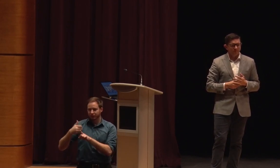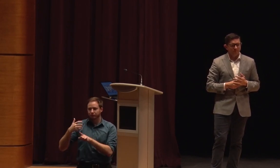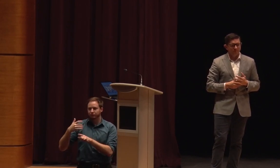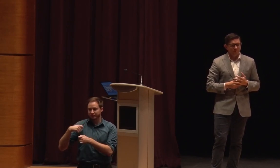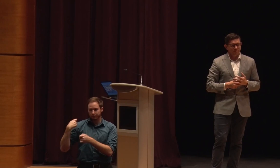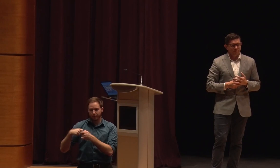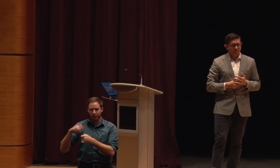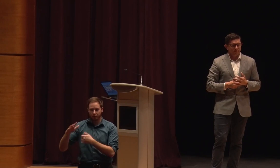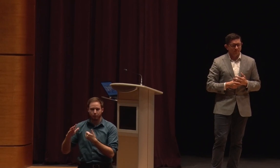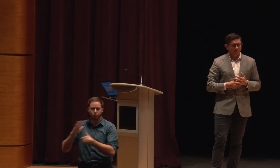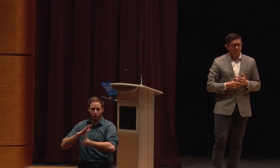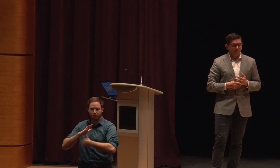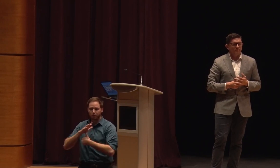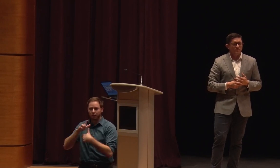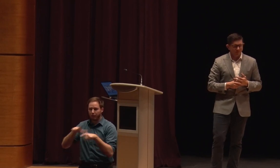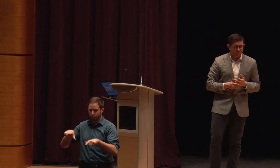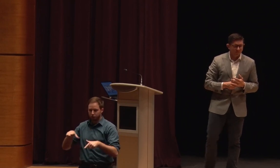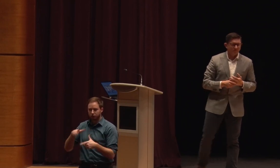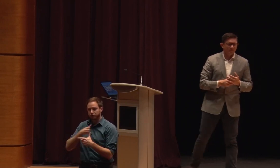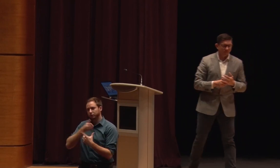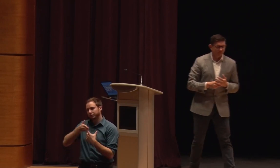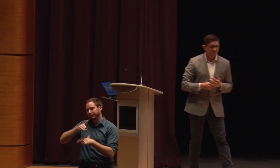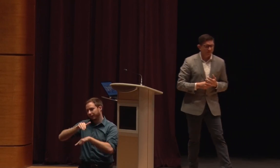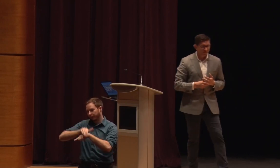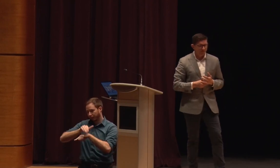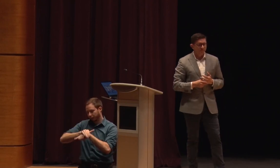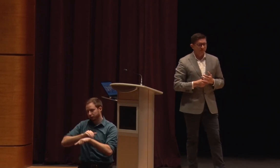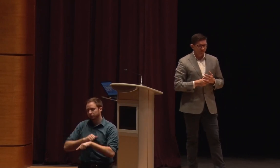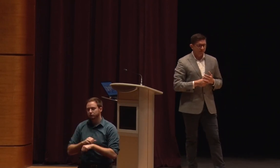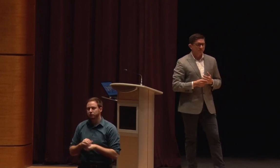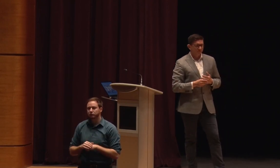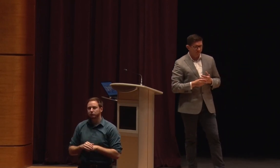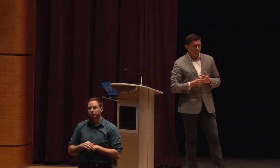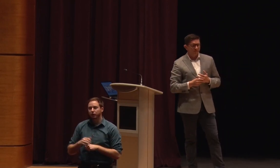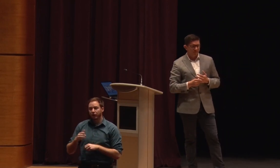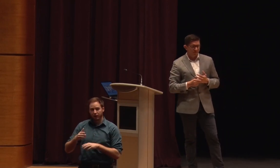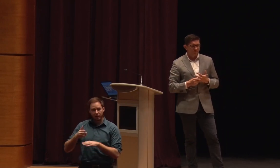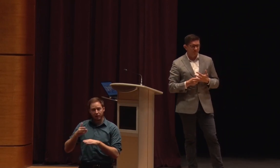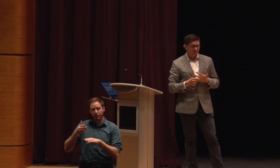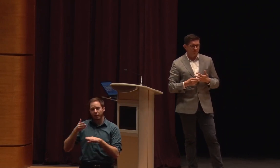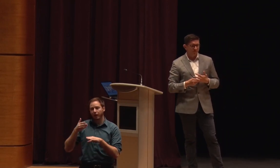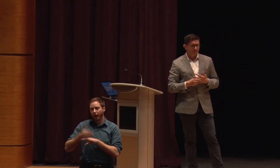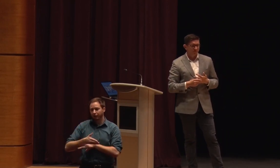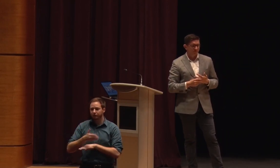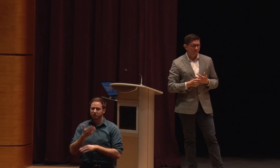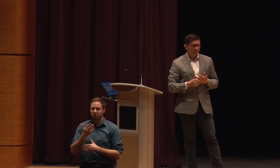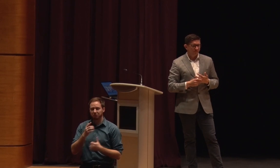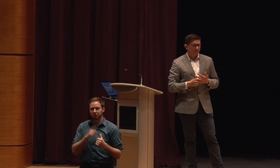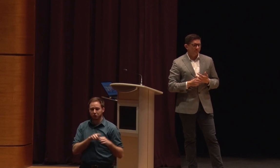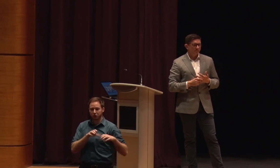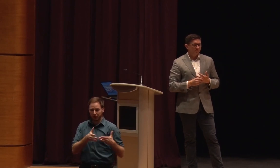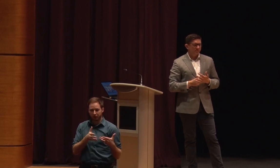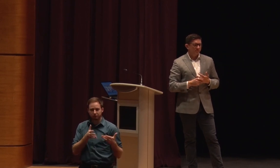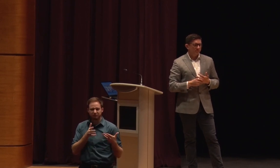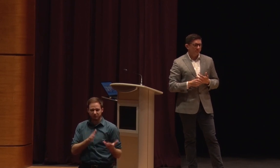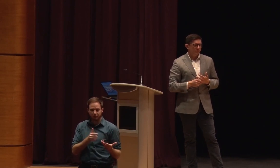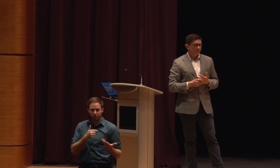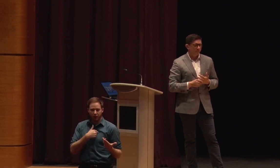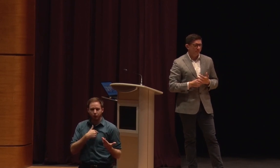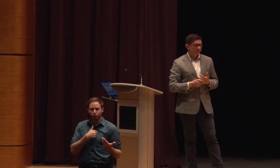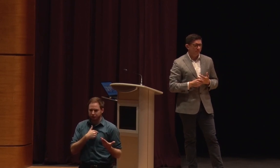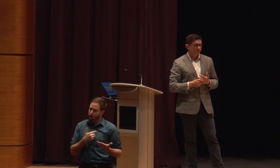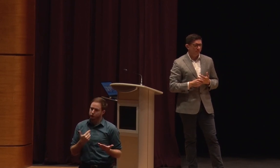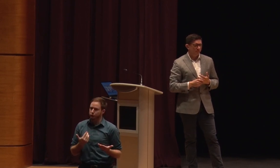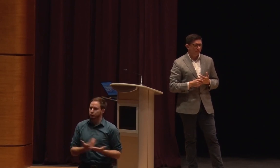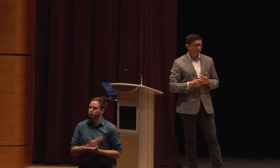was their first language, English was their second. And after the first class, and this was when I was